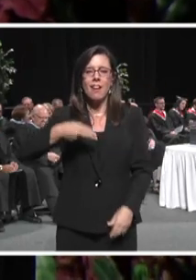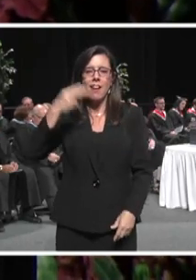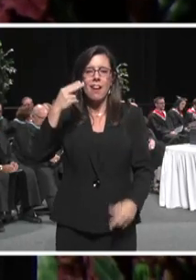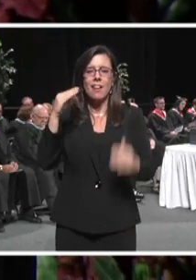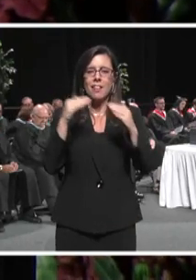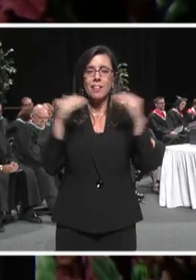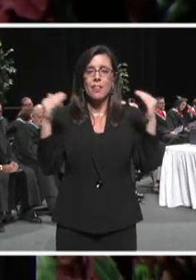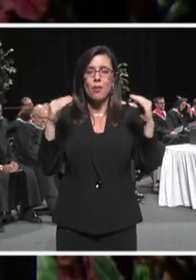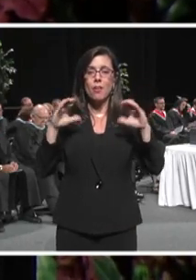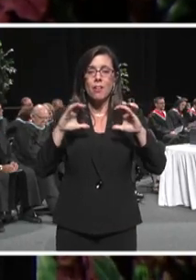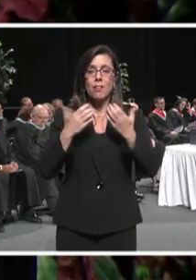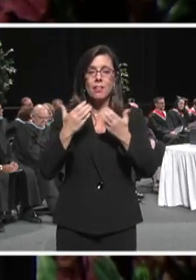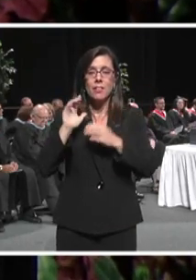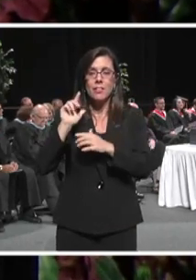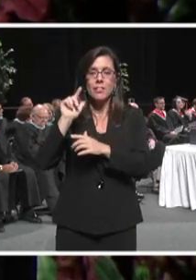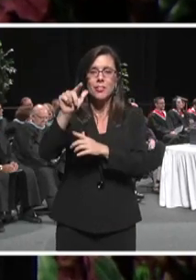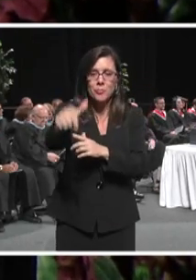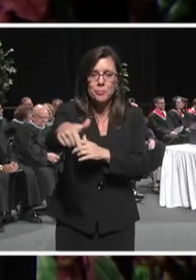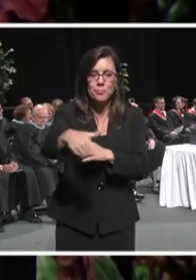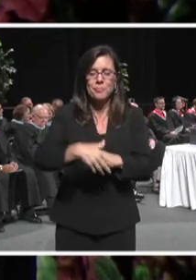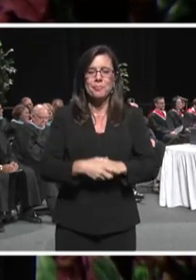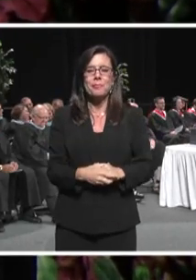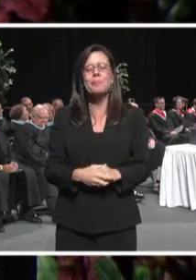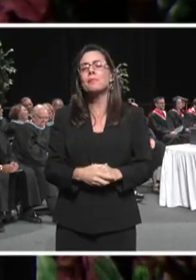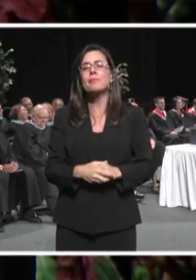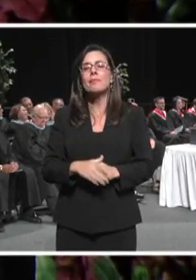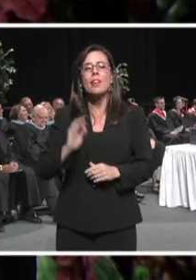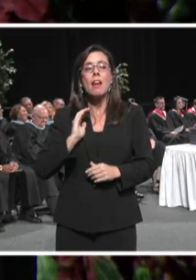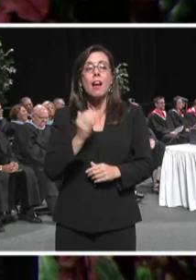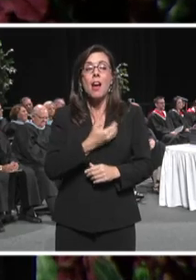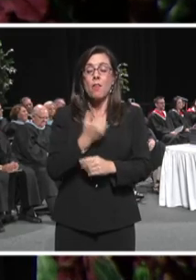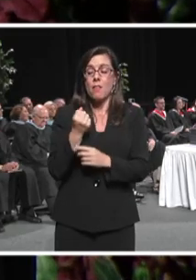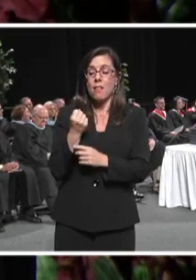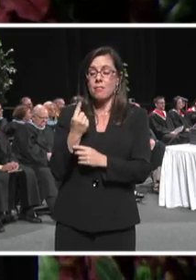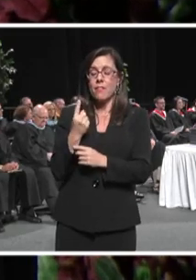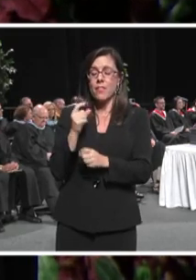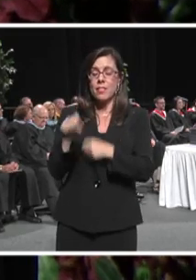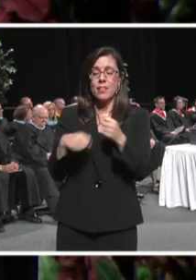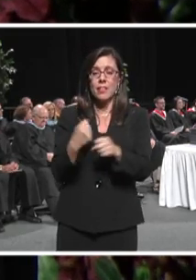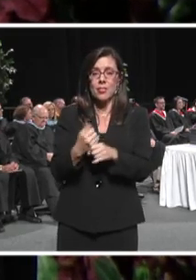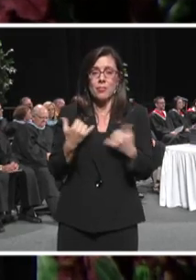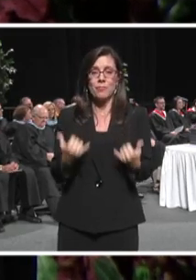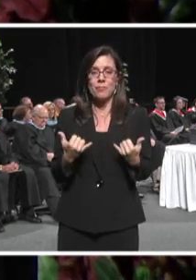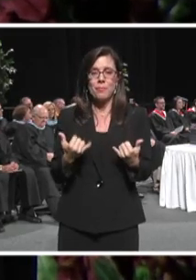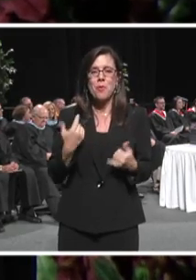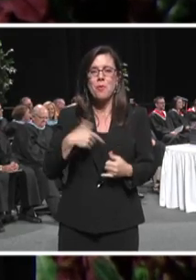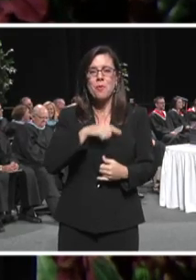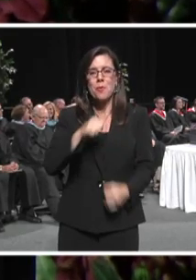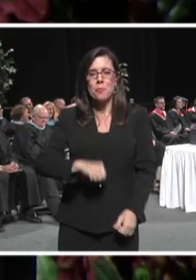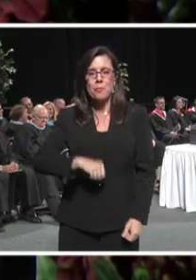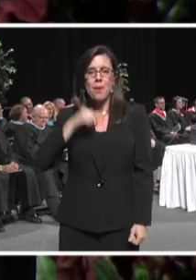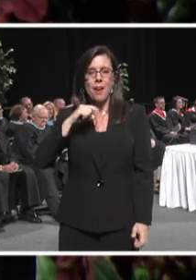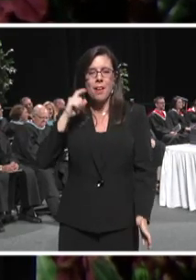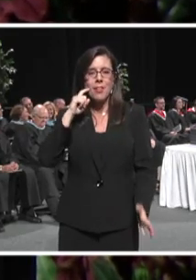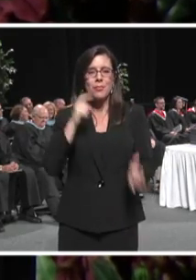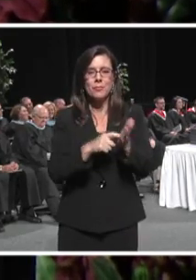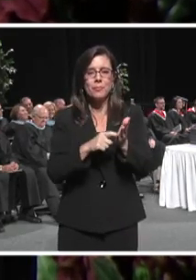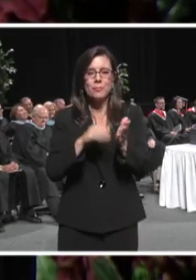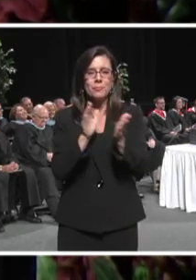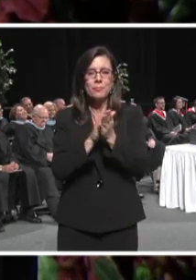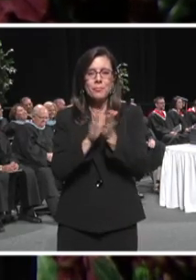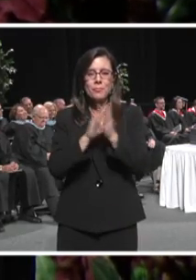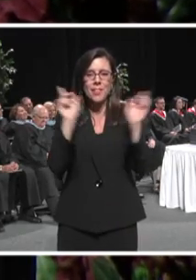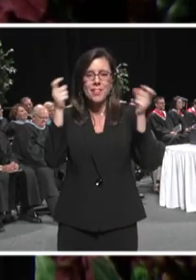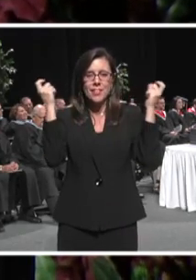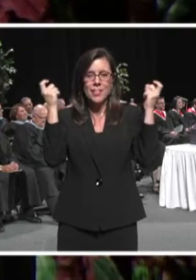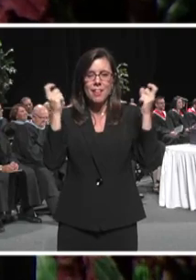level for classes who will follow them. In our 11th year, we are proud to recognize and